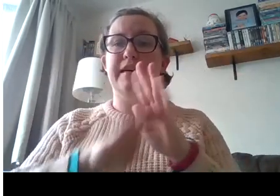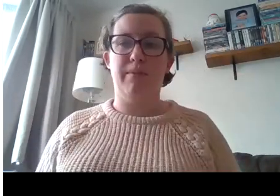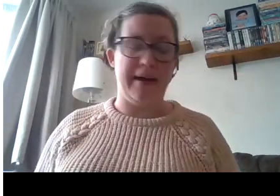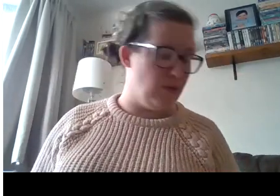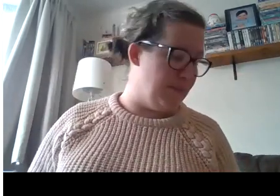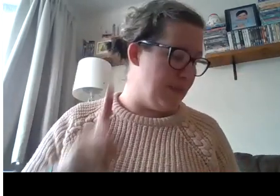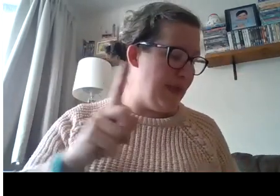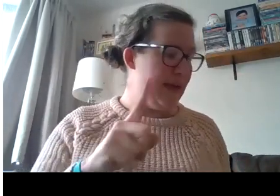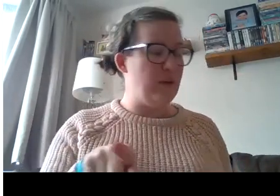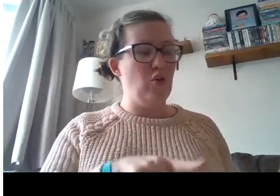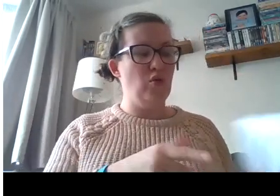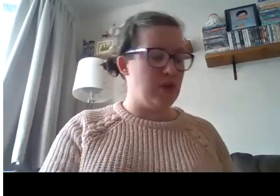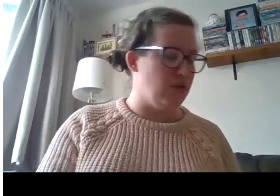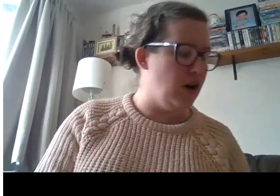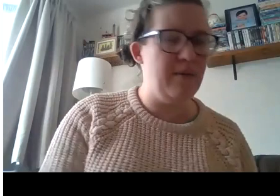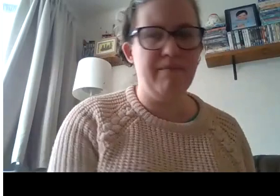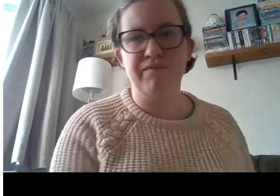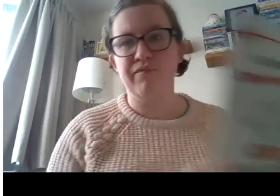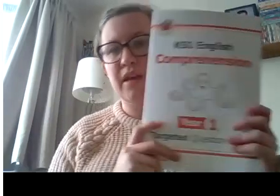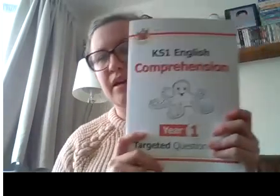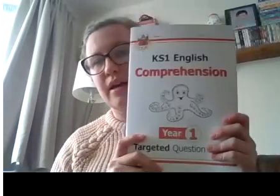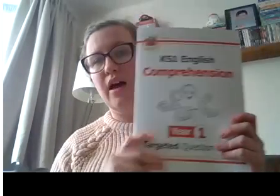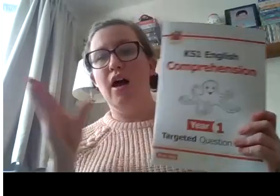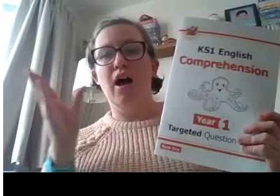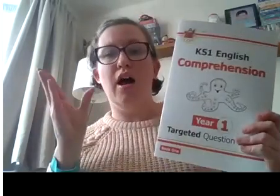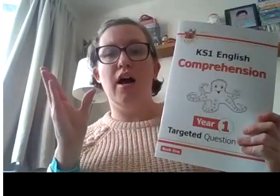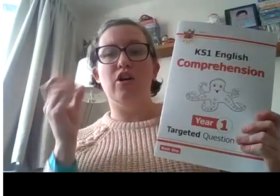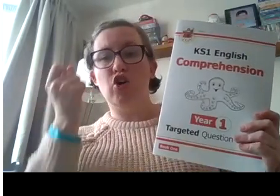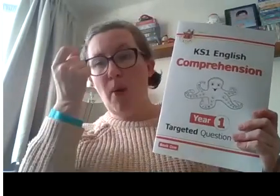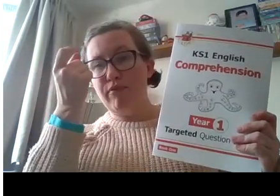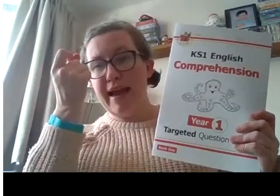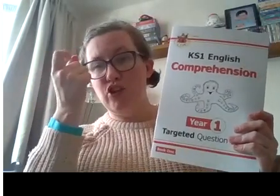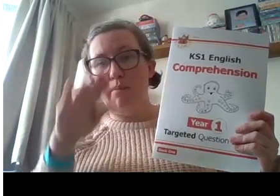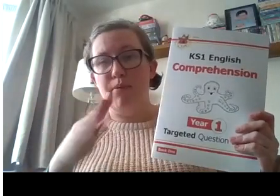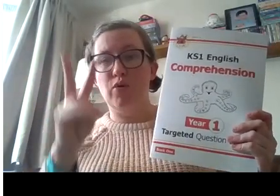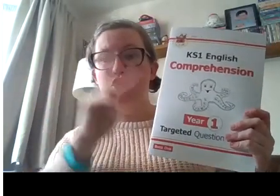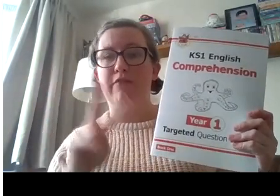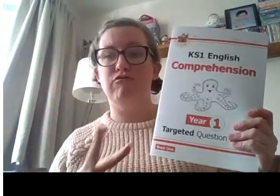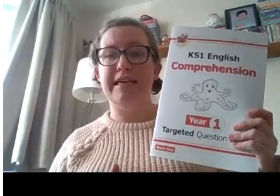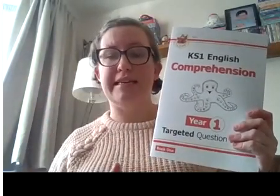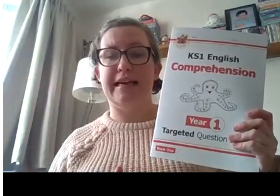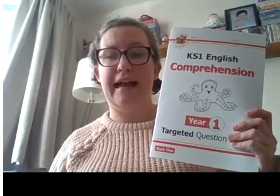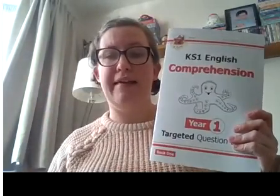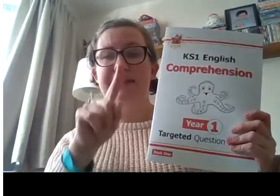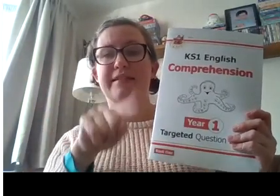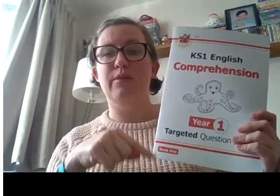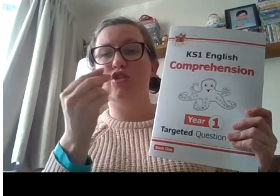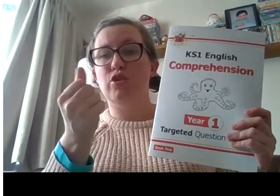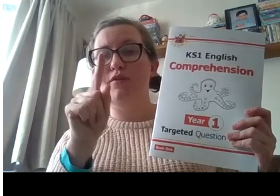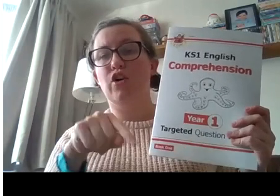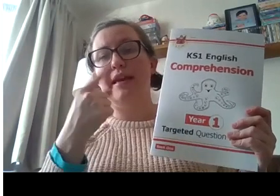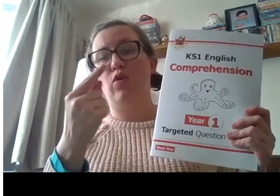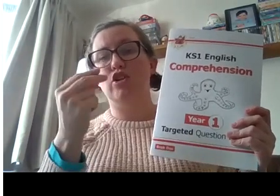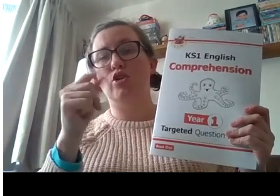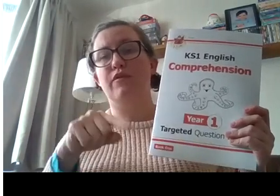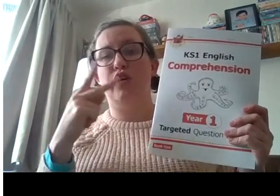few things from that one. Then we've also got a comprehension book, which is about reading. Okay, there's some